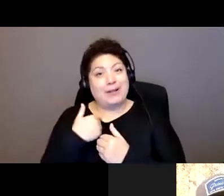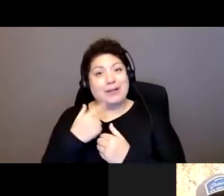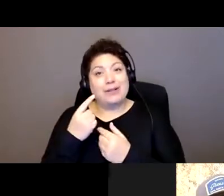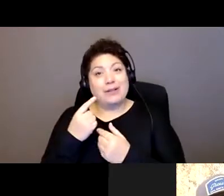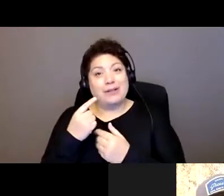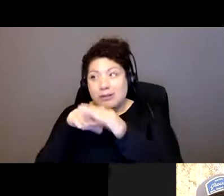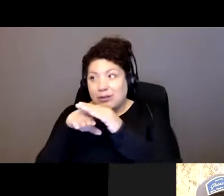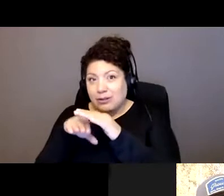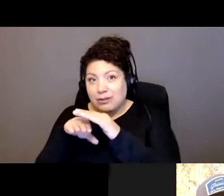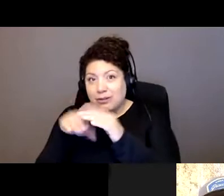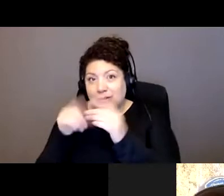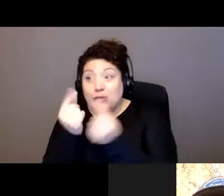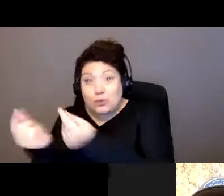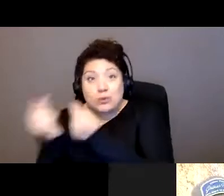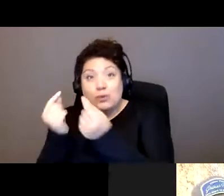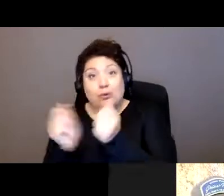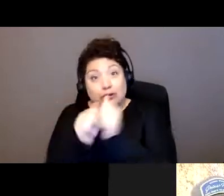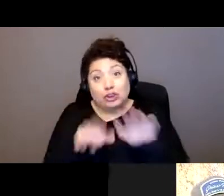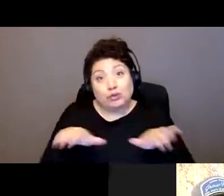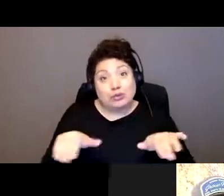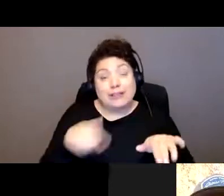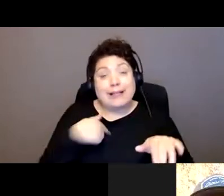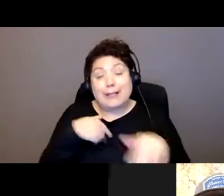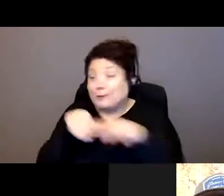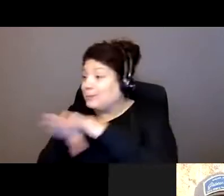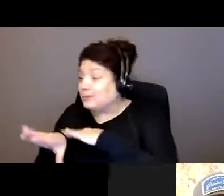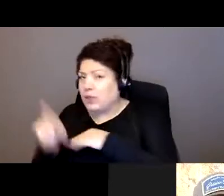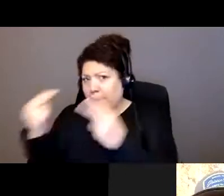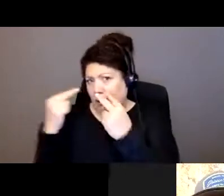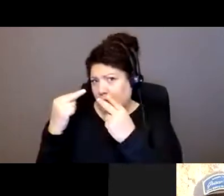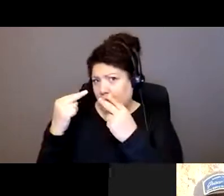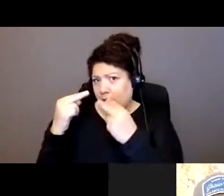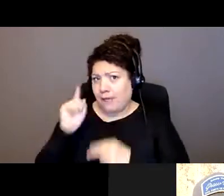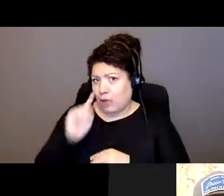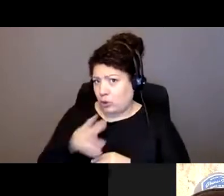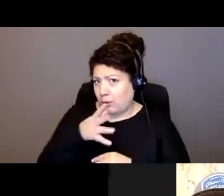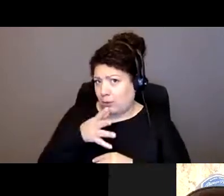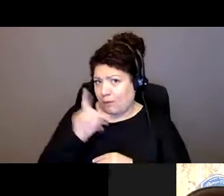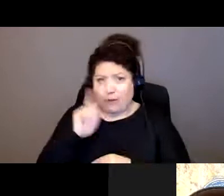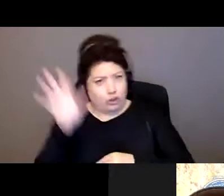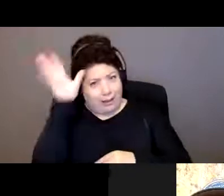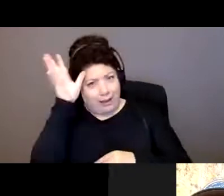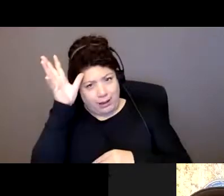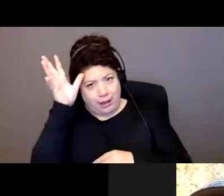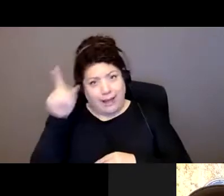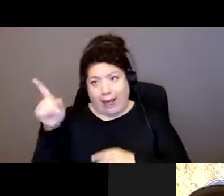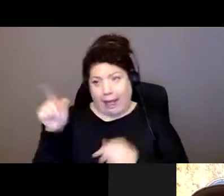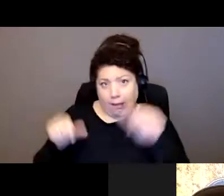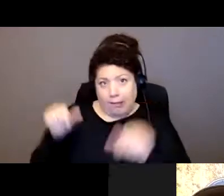foster mom or a foster dad?" Or is that mom or dad? It's always we need to put you in a box. Um,